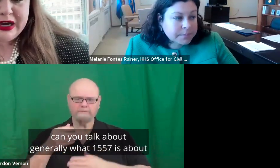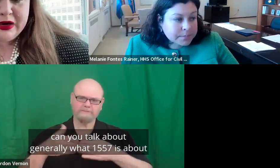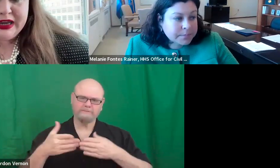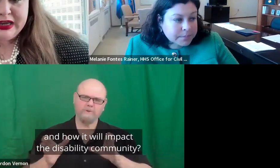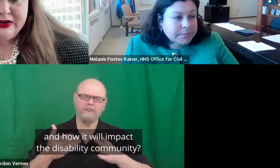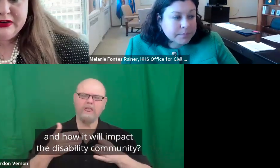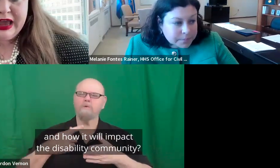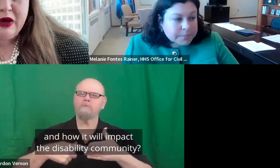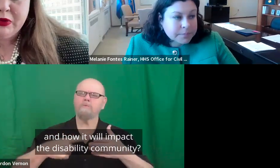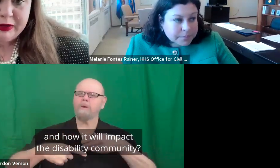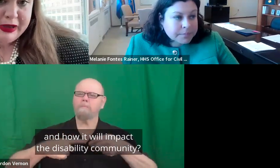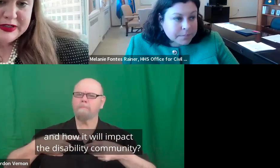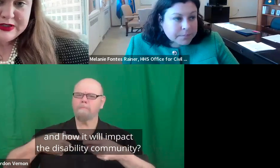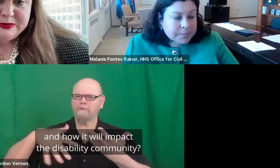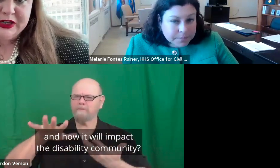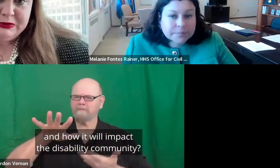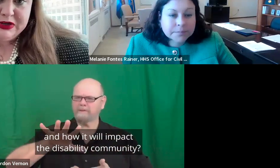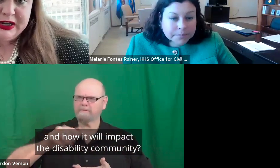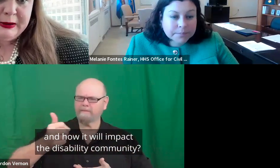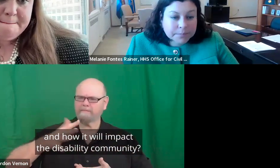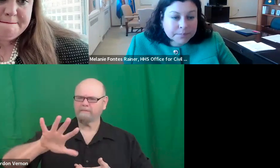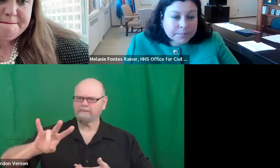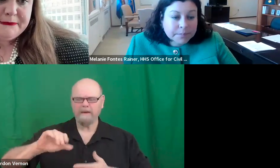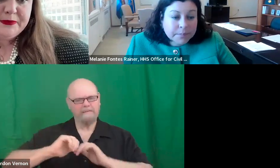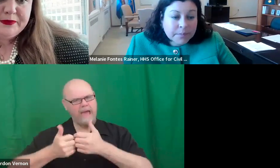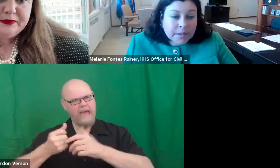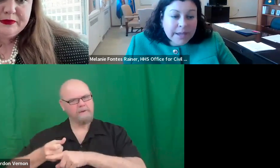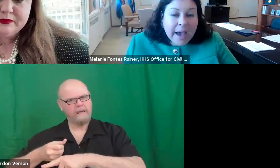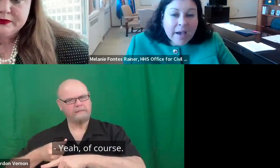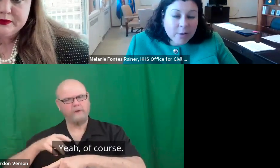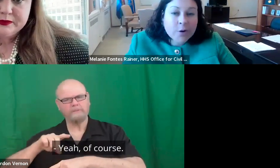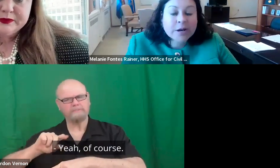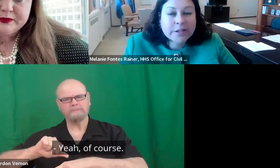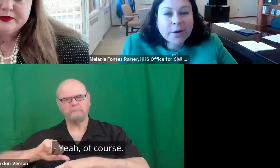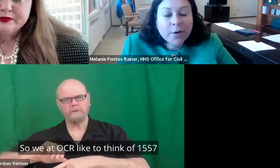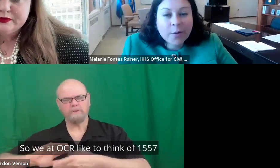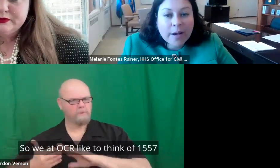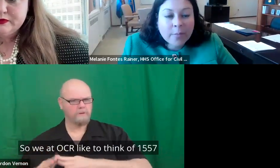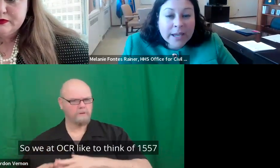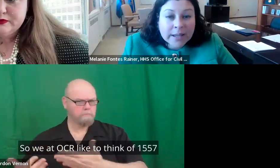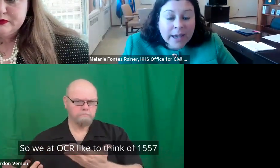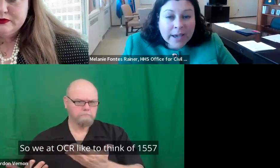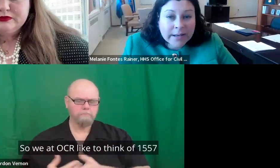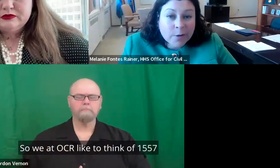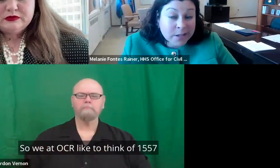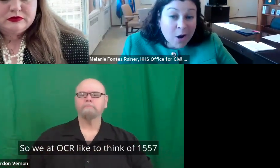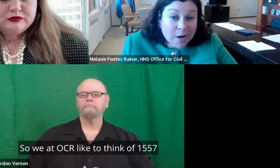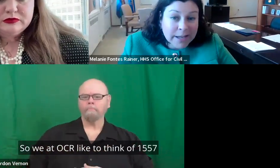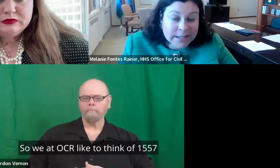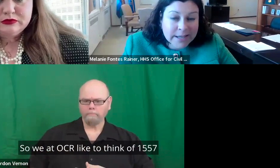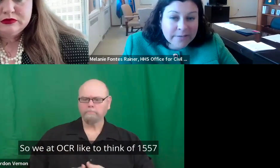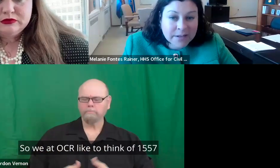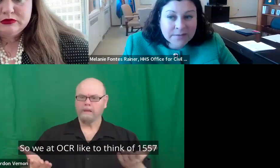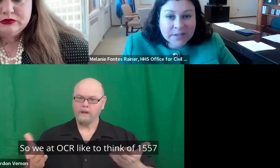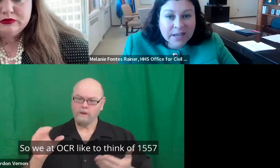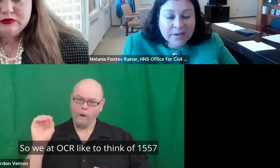1557 is about and how it will impact the disability community? Yeah, of course. So we at OCR